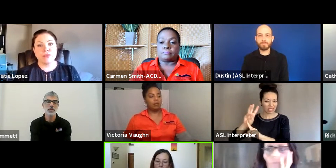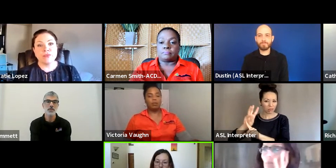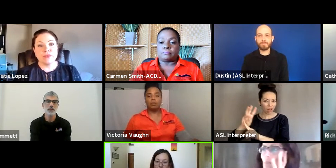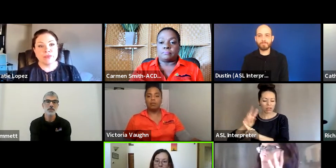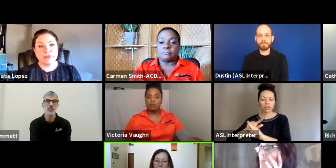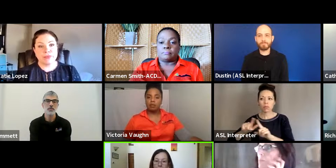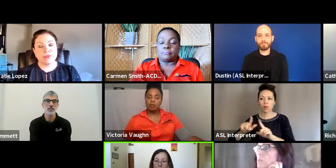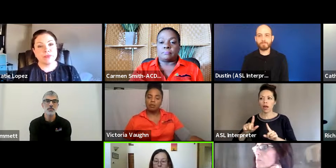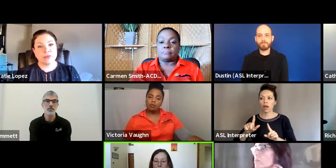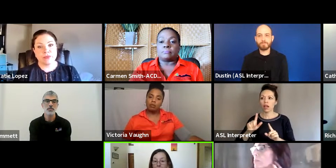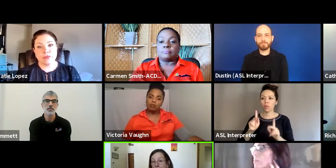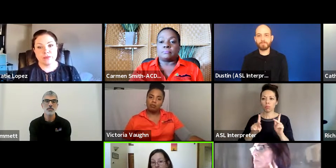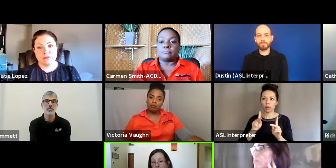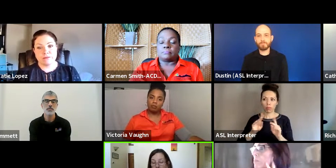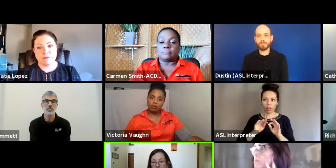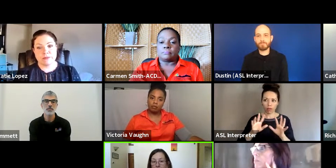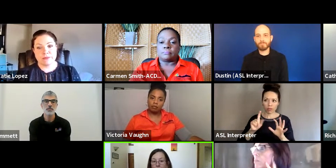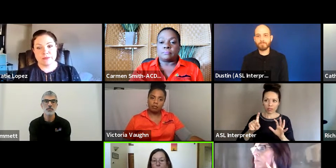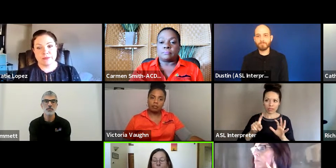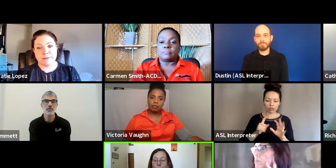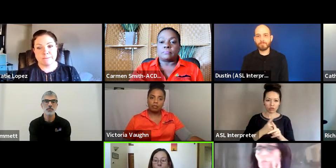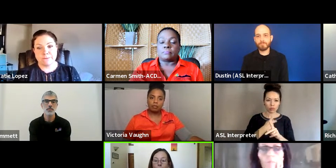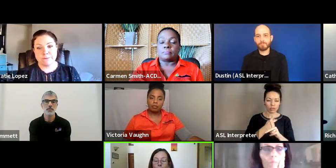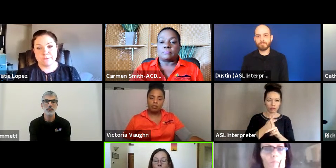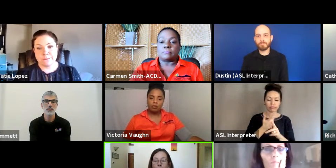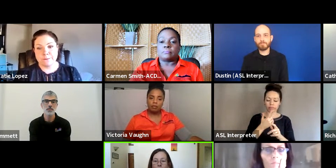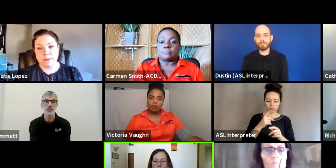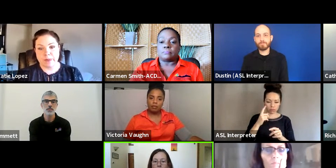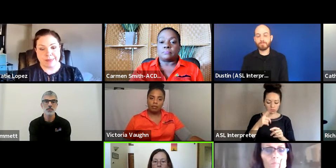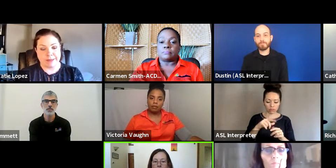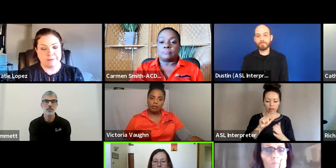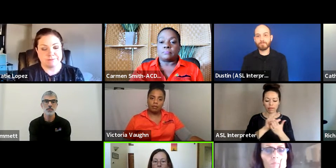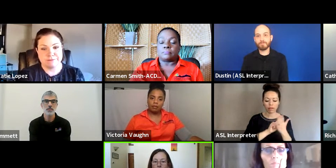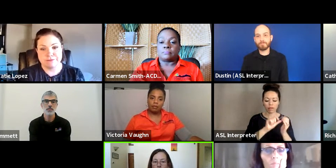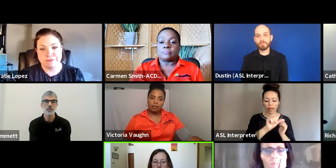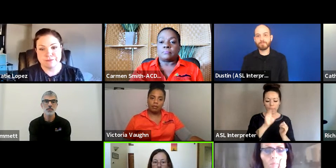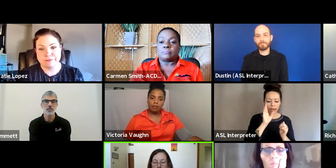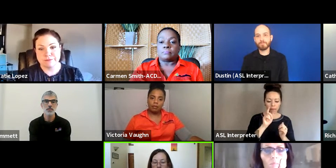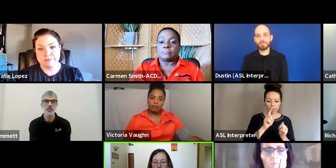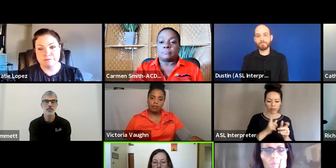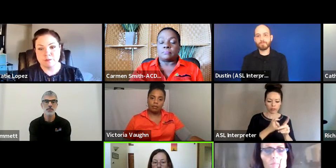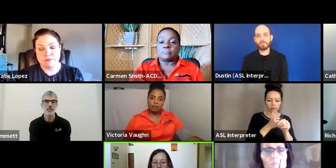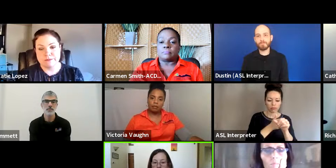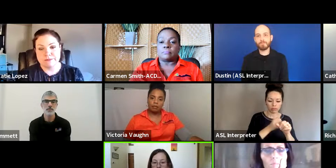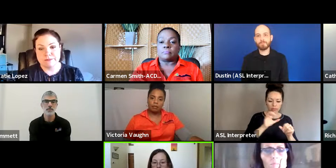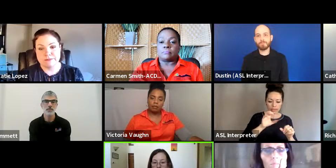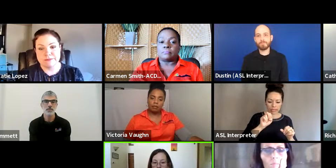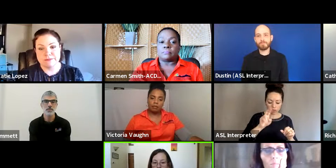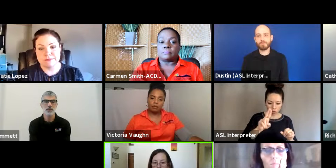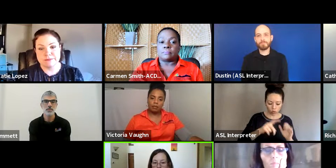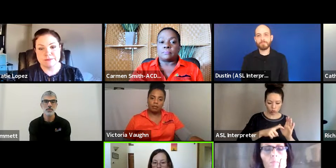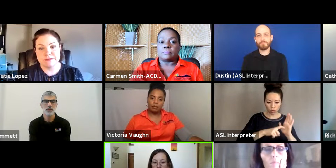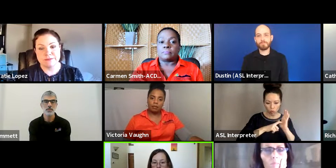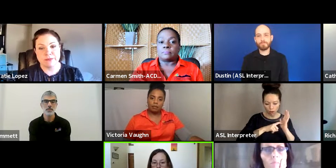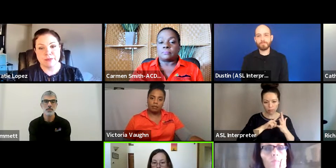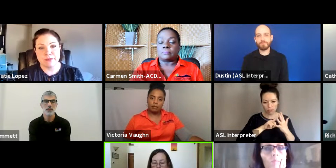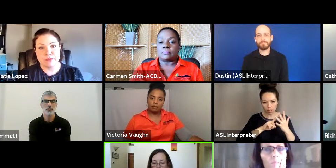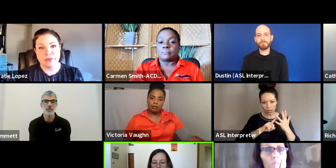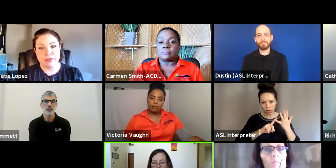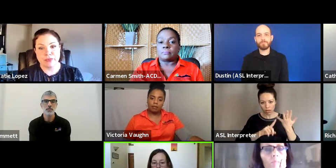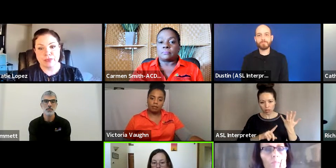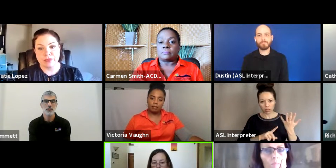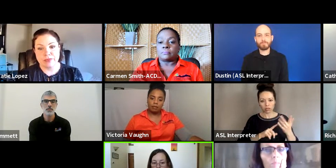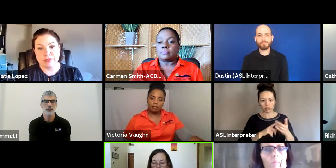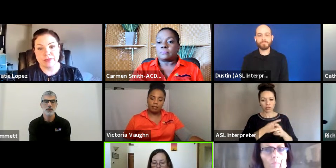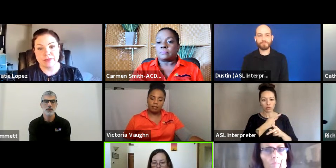would obviously need to maintain, legal A individuals would need to maintain all of their CEU requirements and all of the other requirements